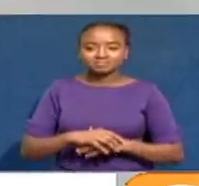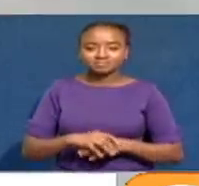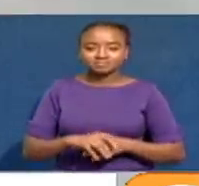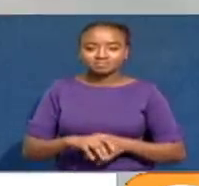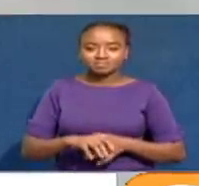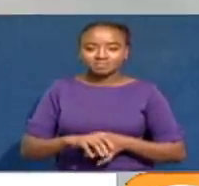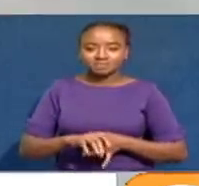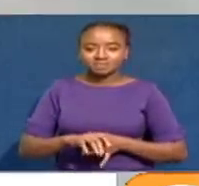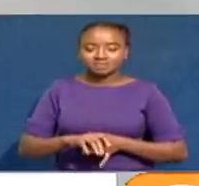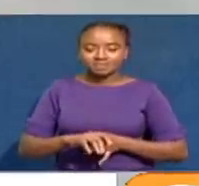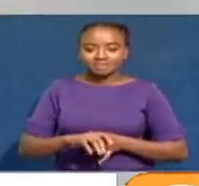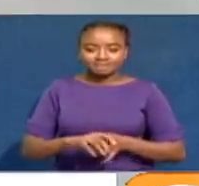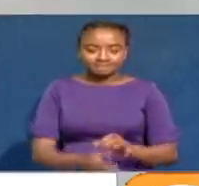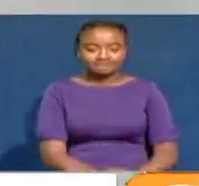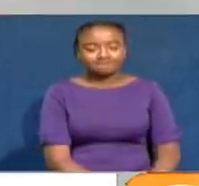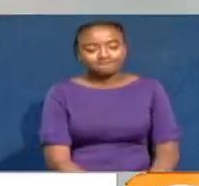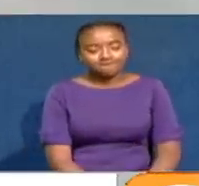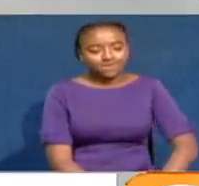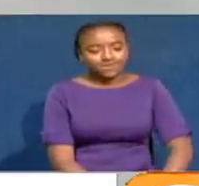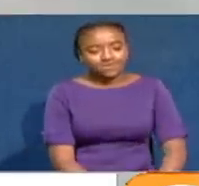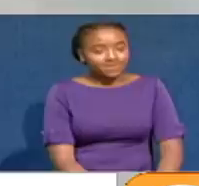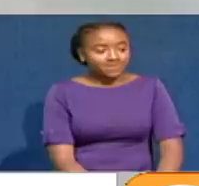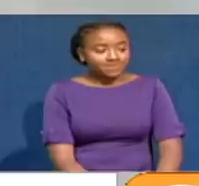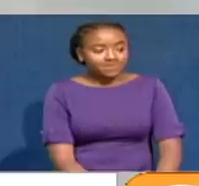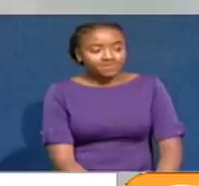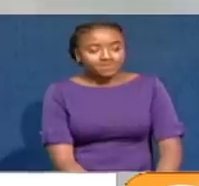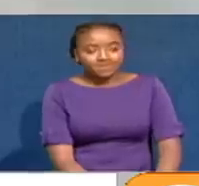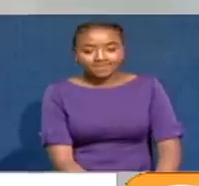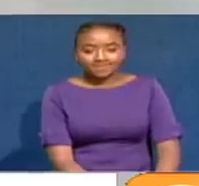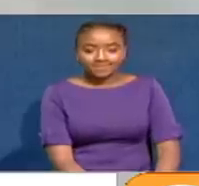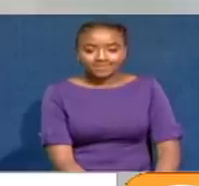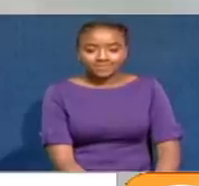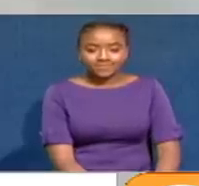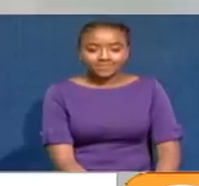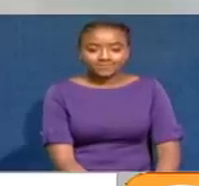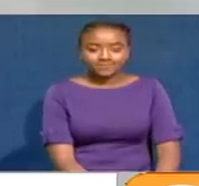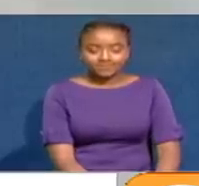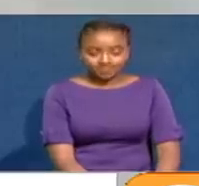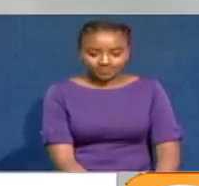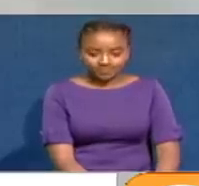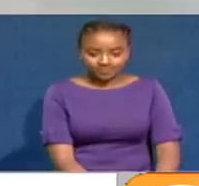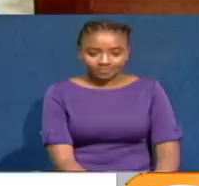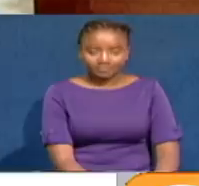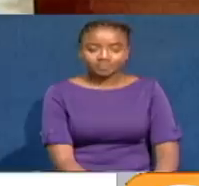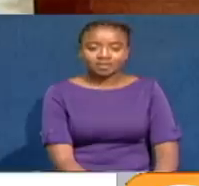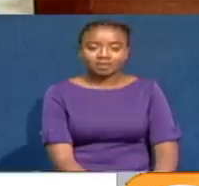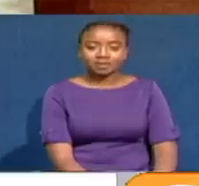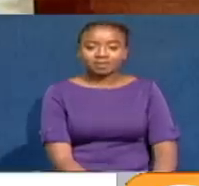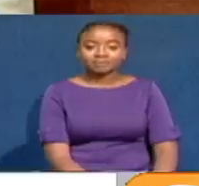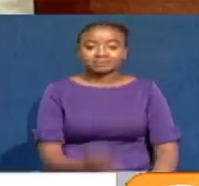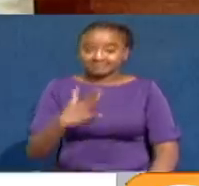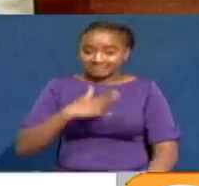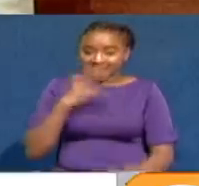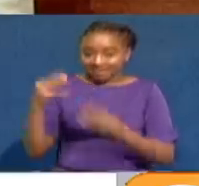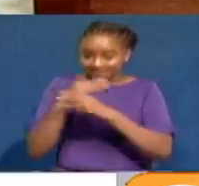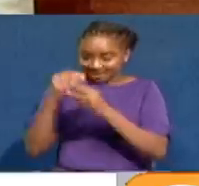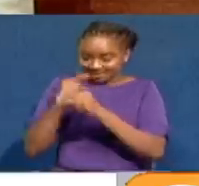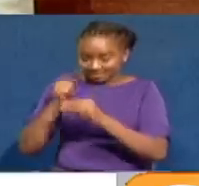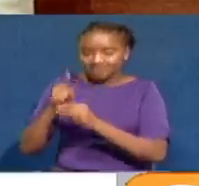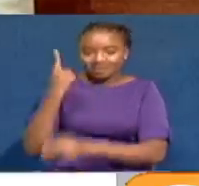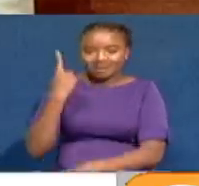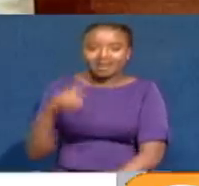not amused by that leadership in the first place. And the tabulations that I've given are factual. And if they are not factual, then